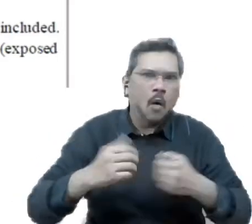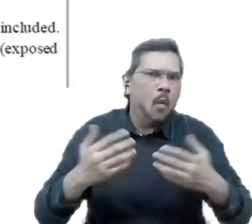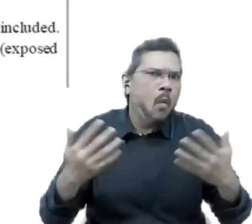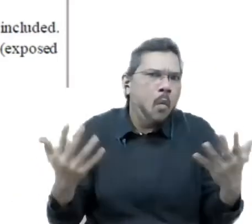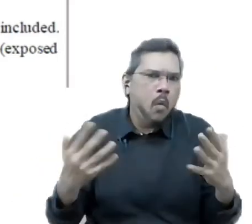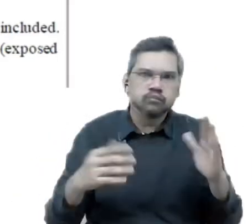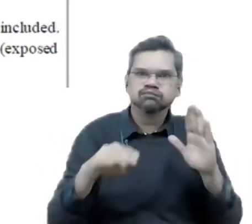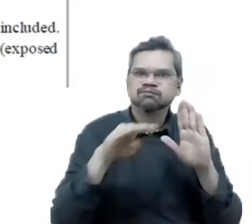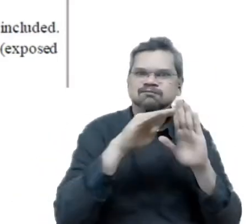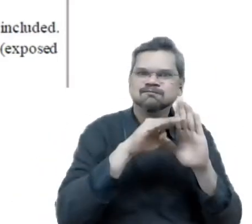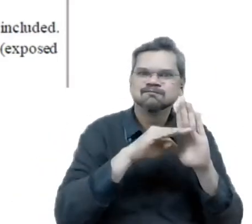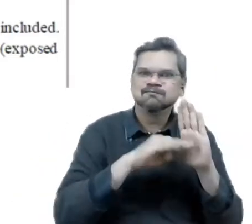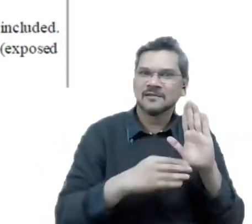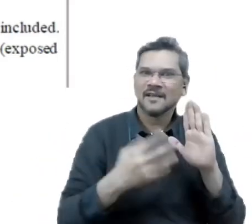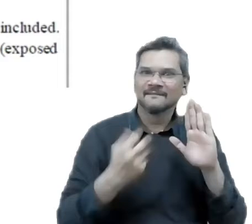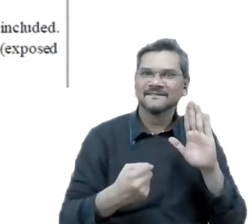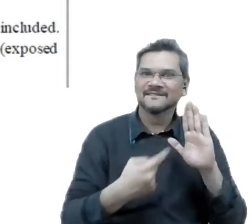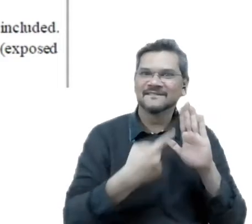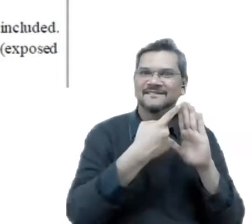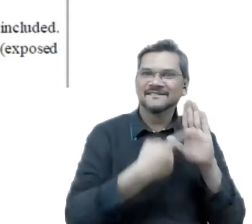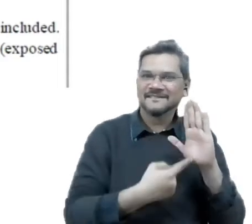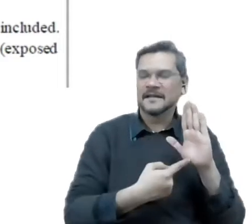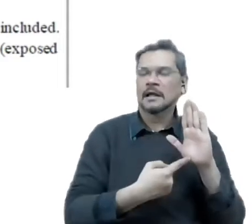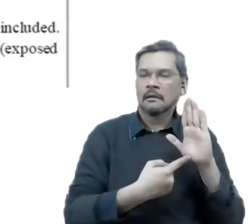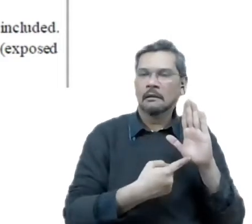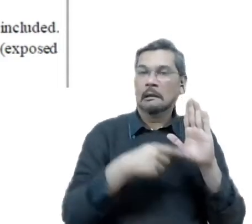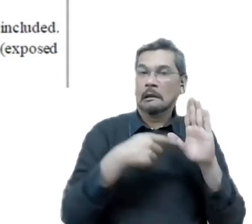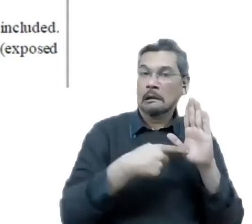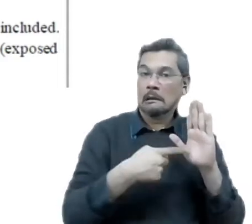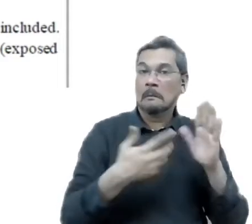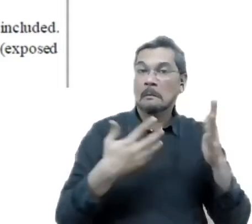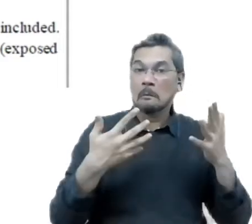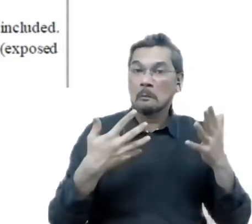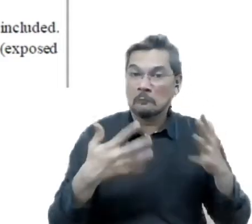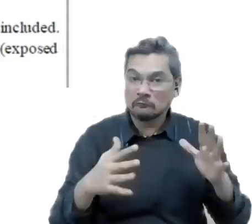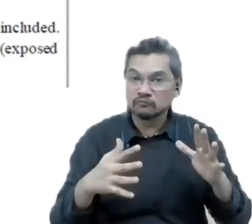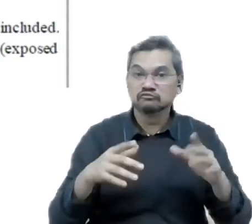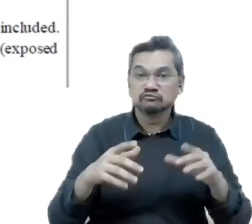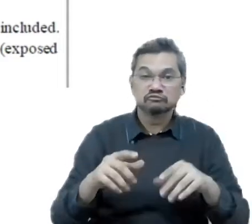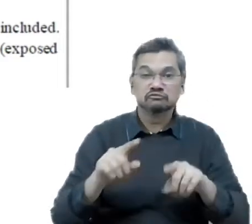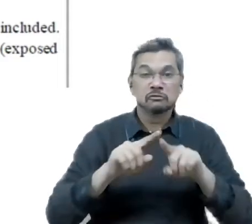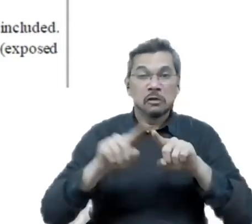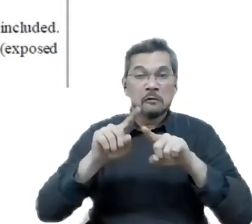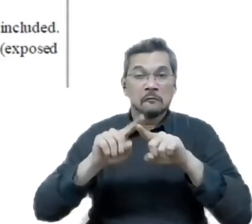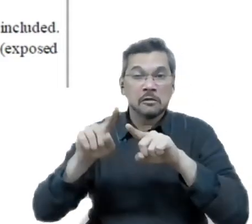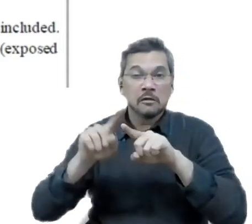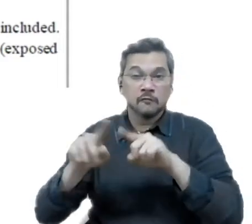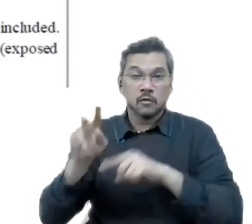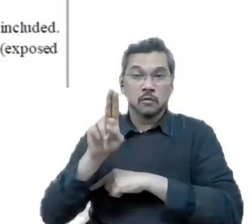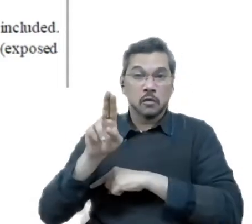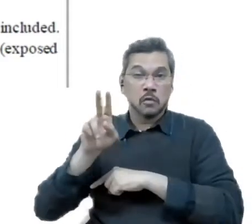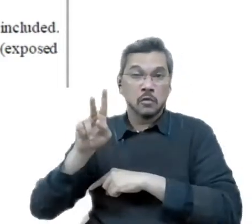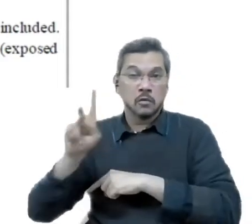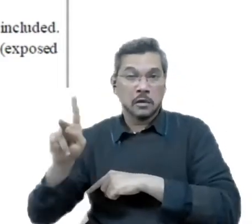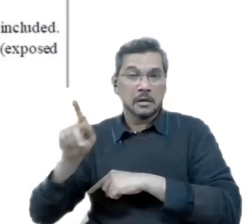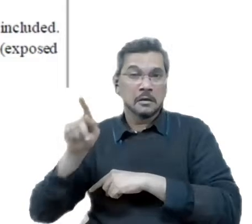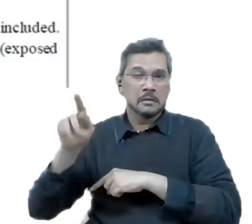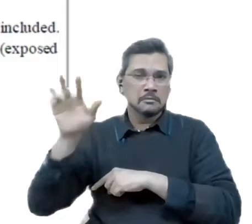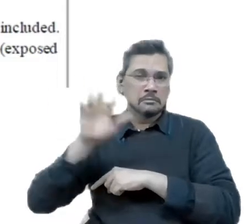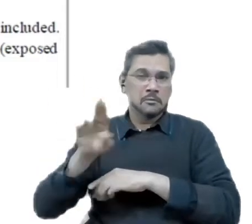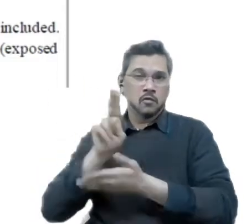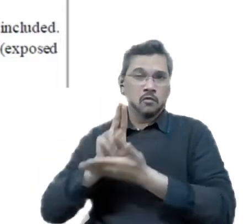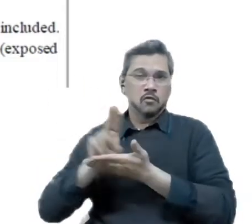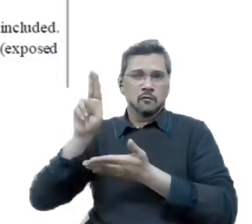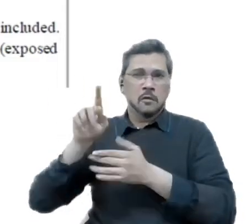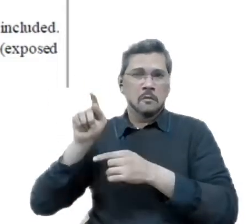various universities funded by the UK that was active during the last couple of cyclone seasons. And what you can see on